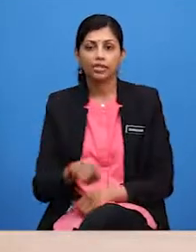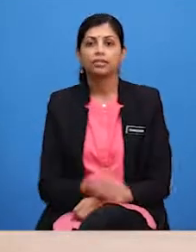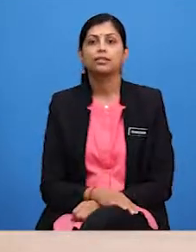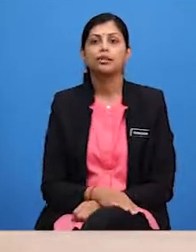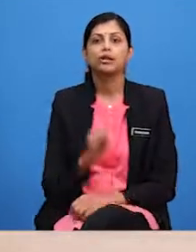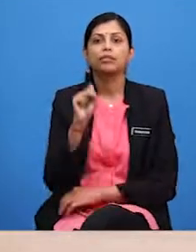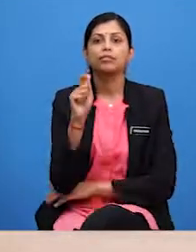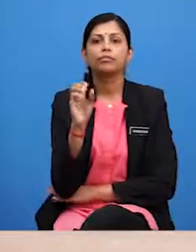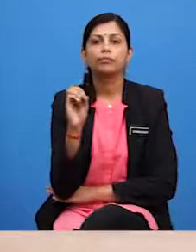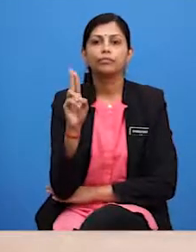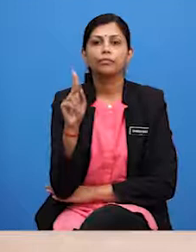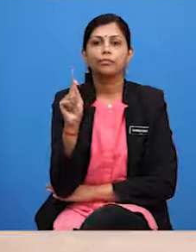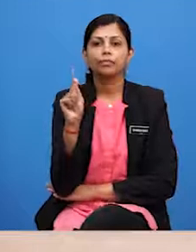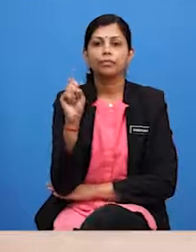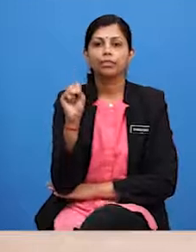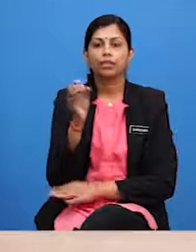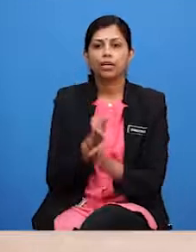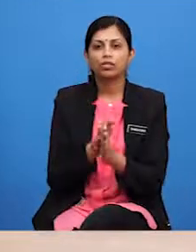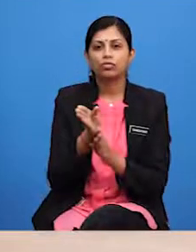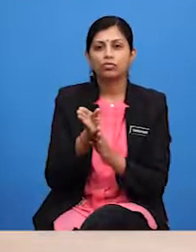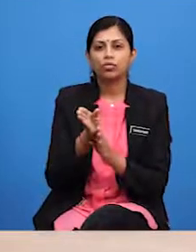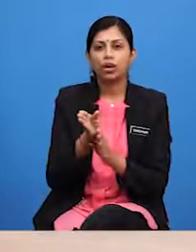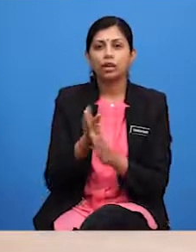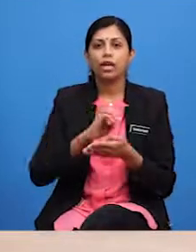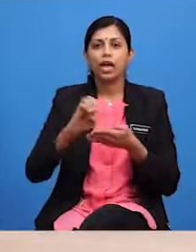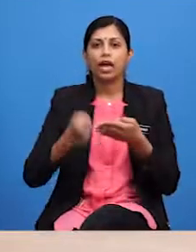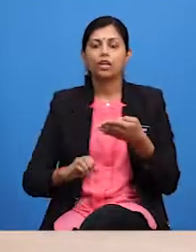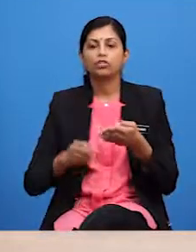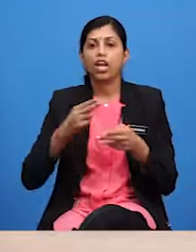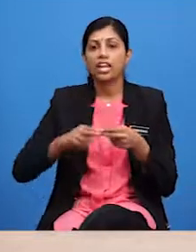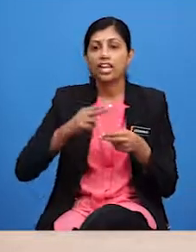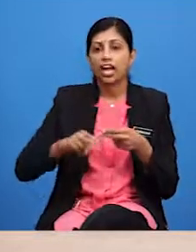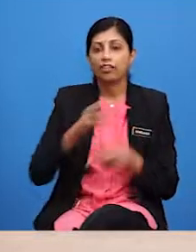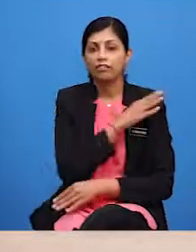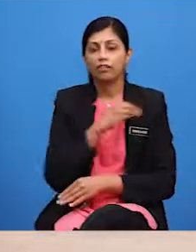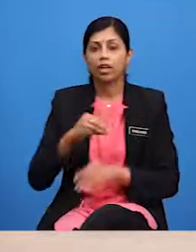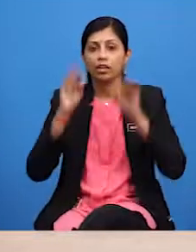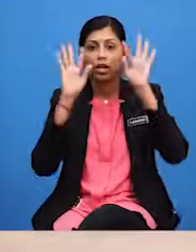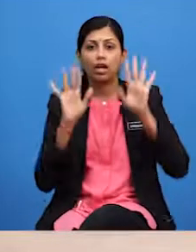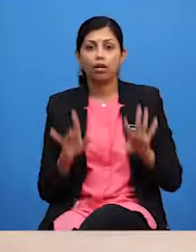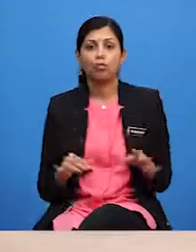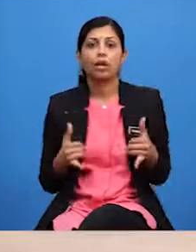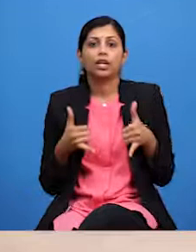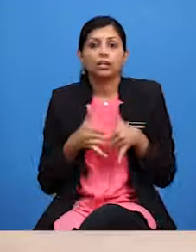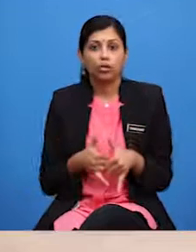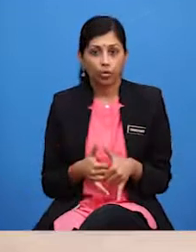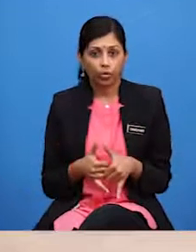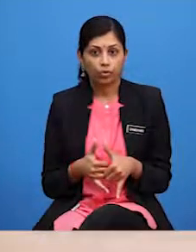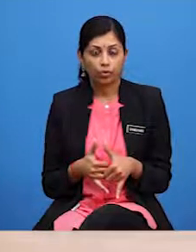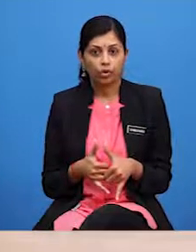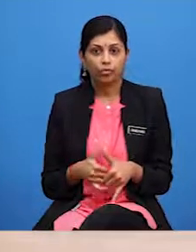stout straight-edge knife and raincoat since there are thick bushes and trees in